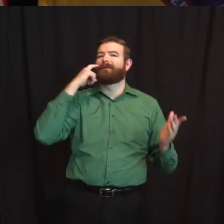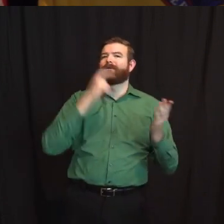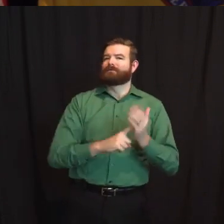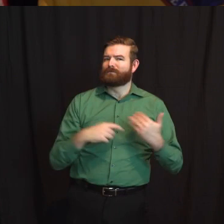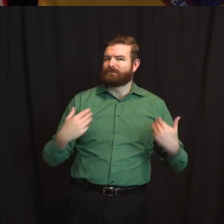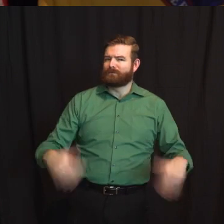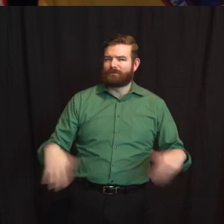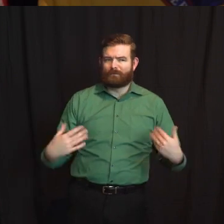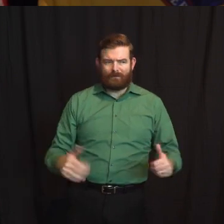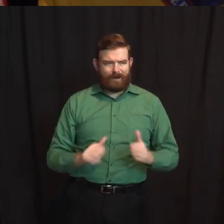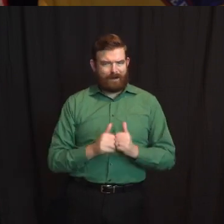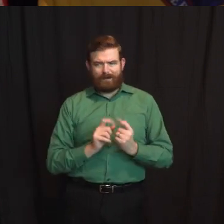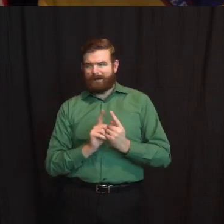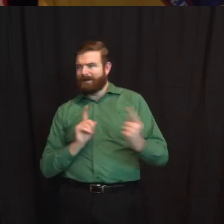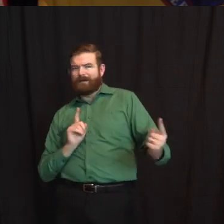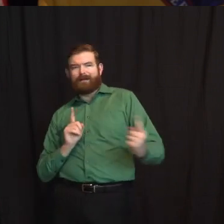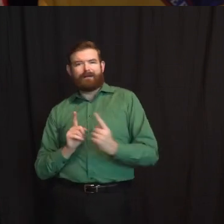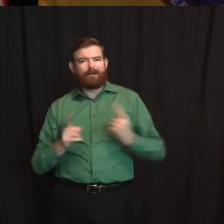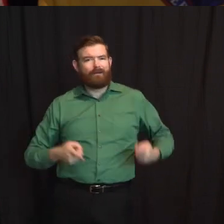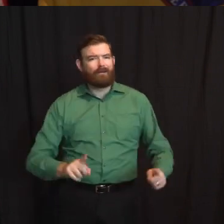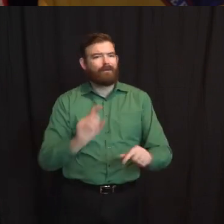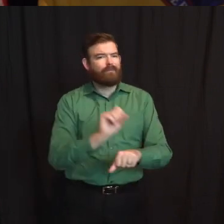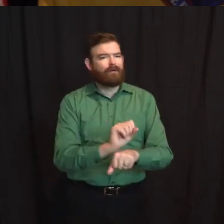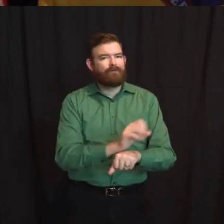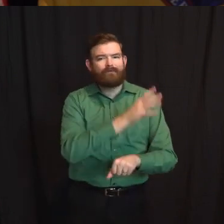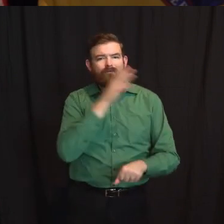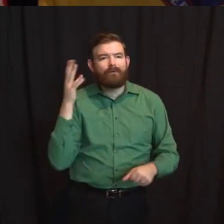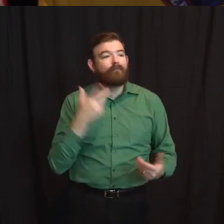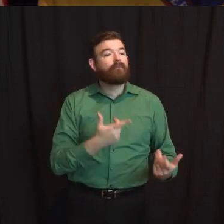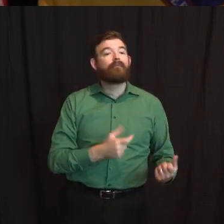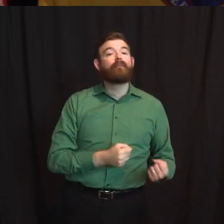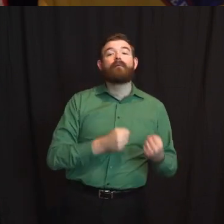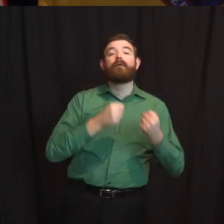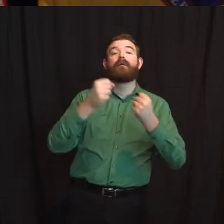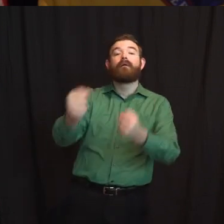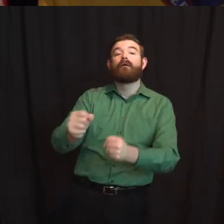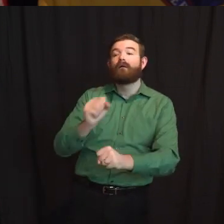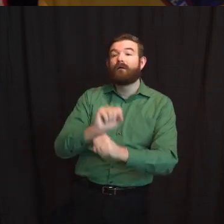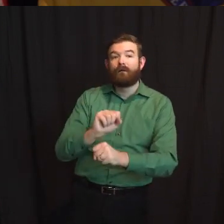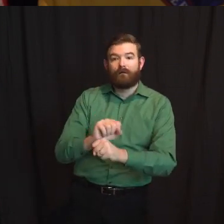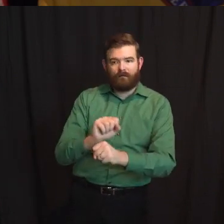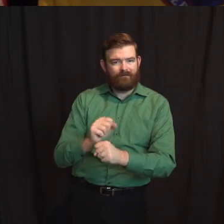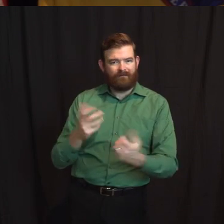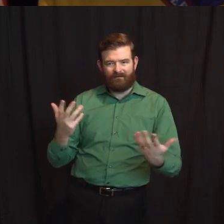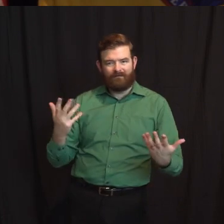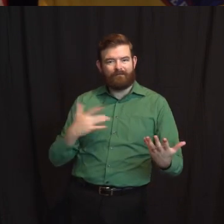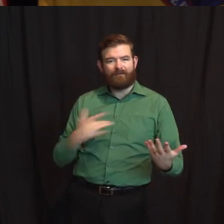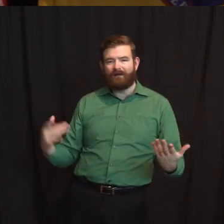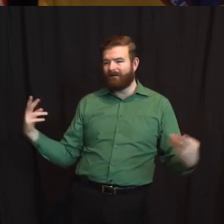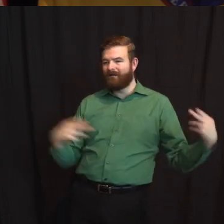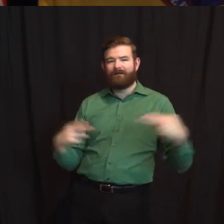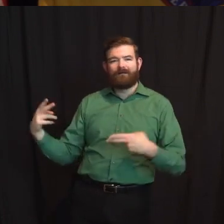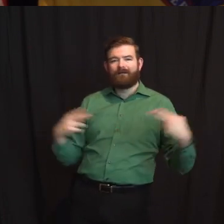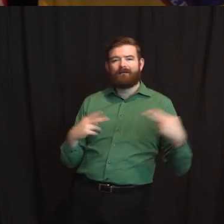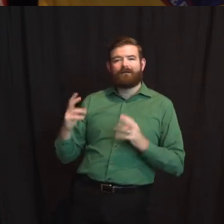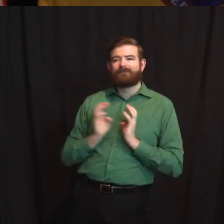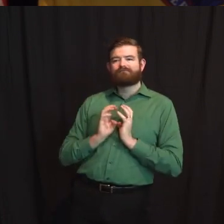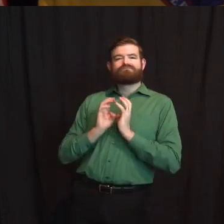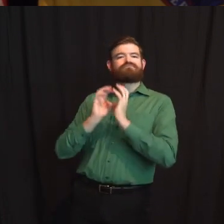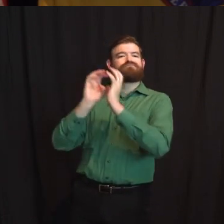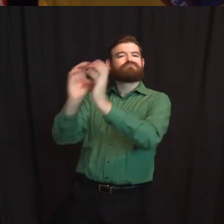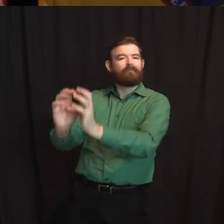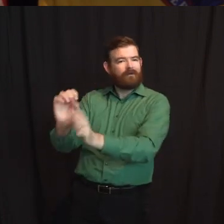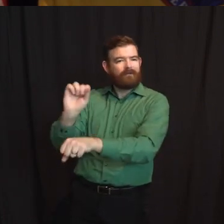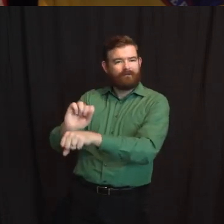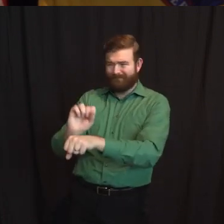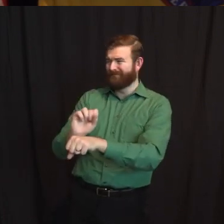providing transportation for the workers to the website or in housing. The administration is working to identify the availability